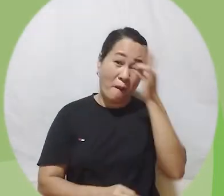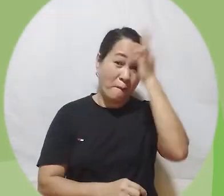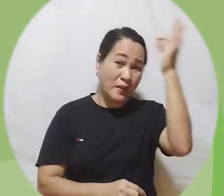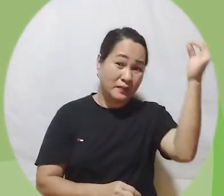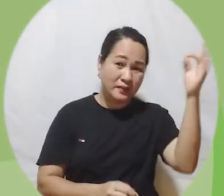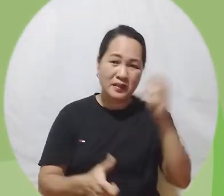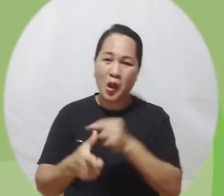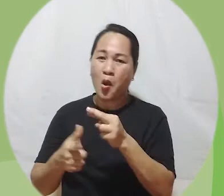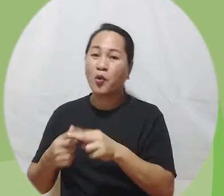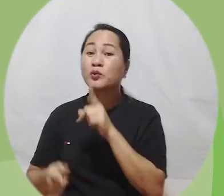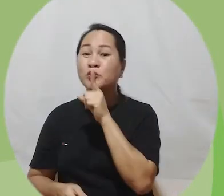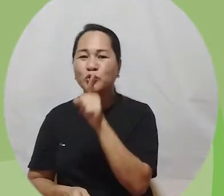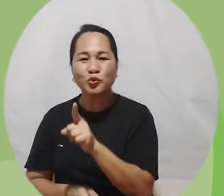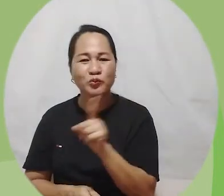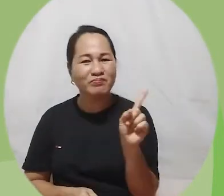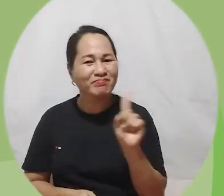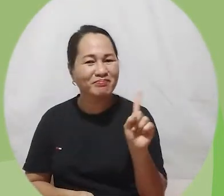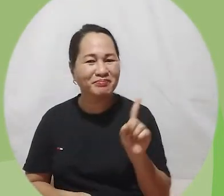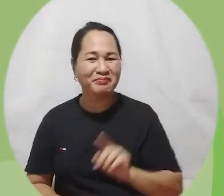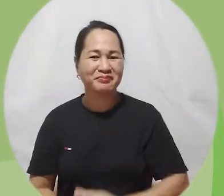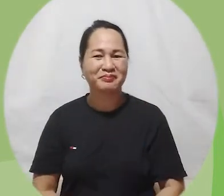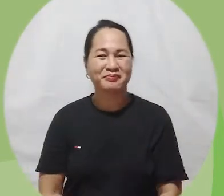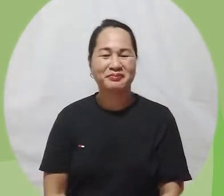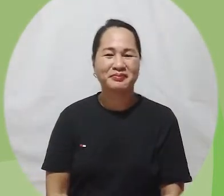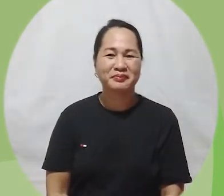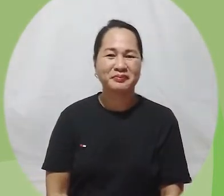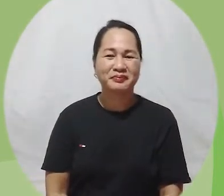Fantasy or reality?